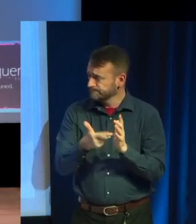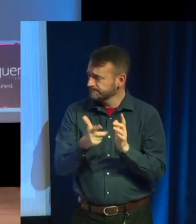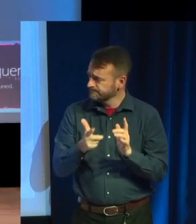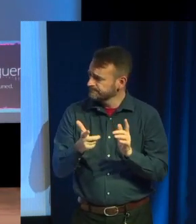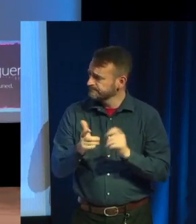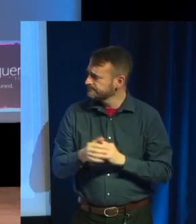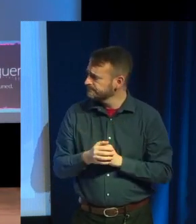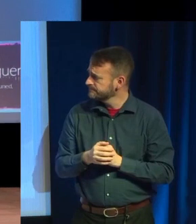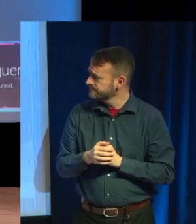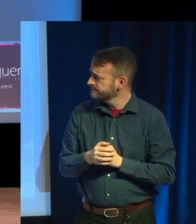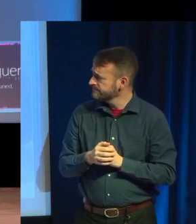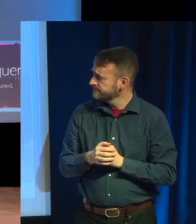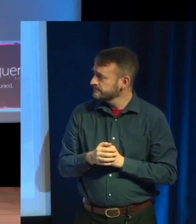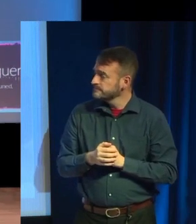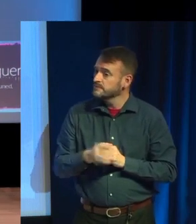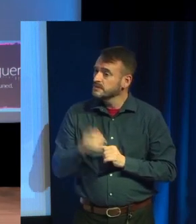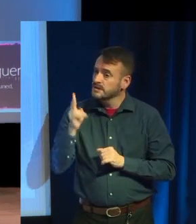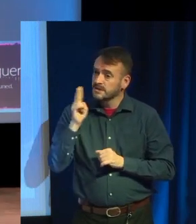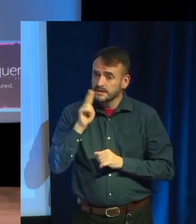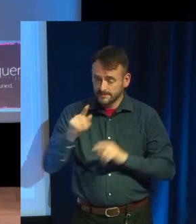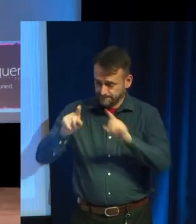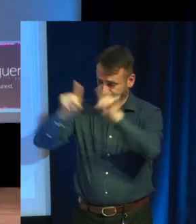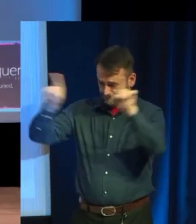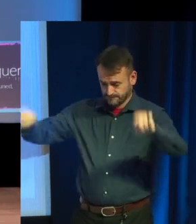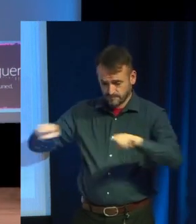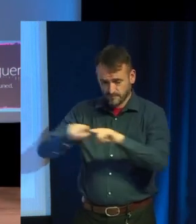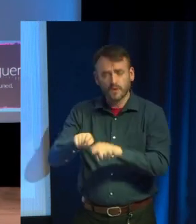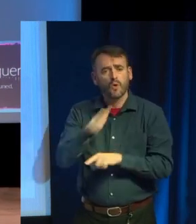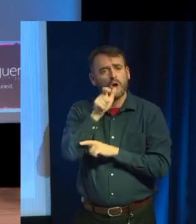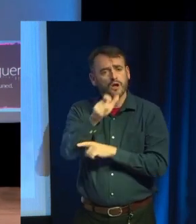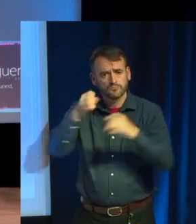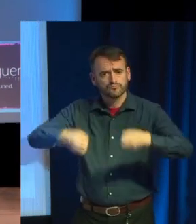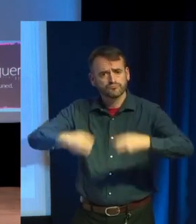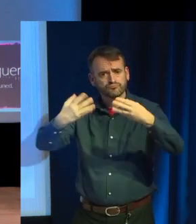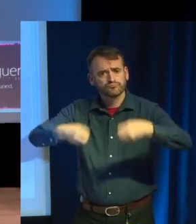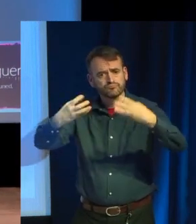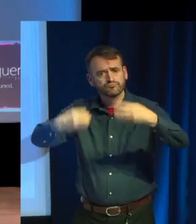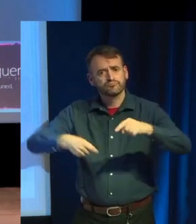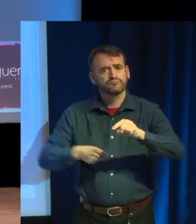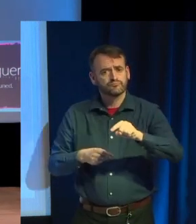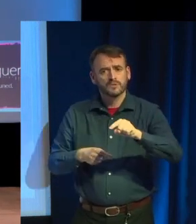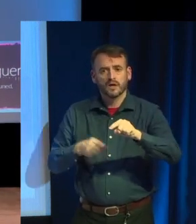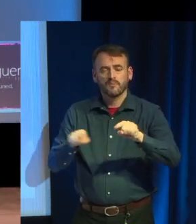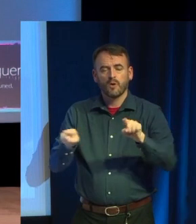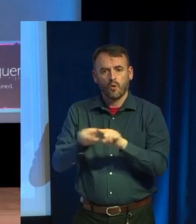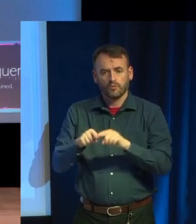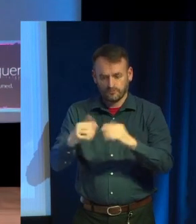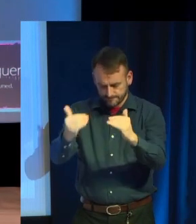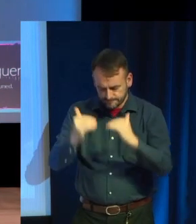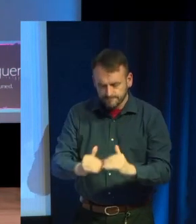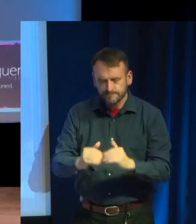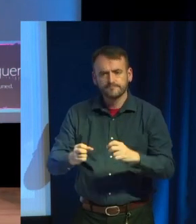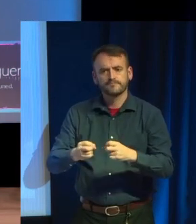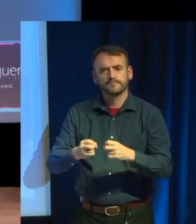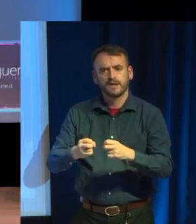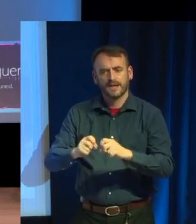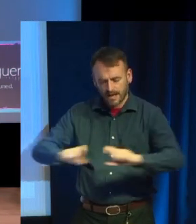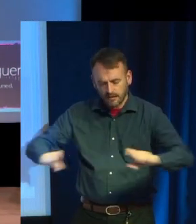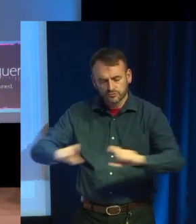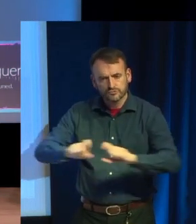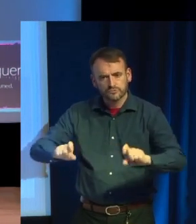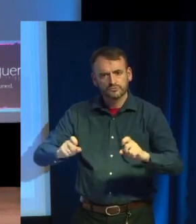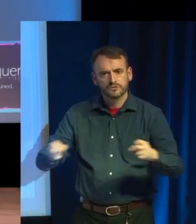as you can see, we had the text in the images, but we also added a closed caption version, so you would also be able to